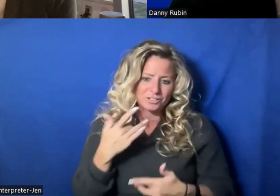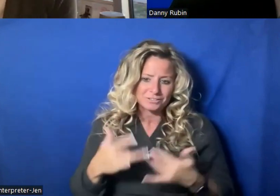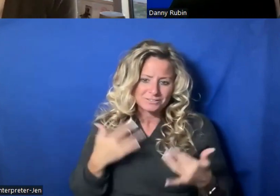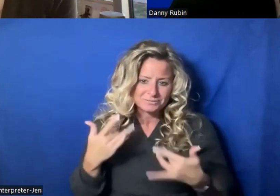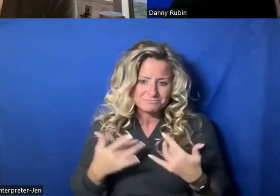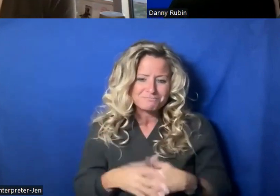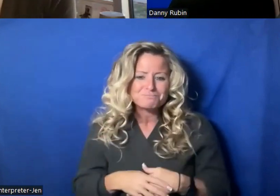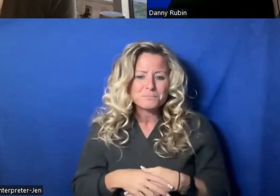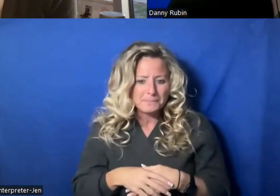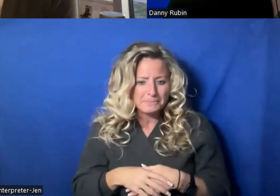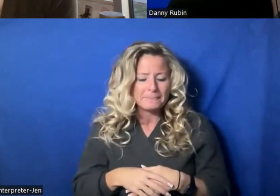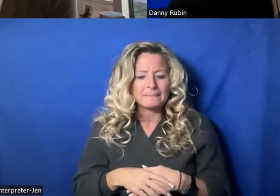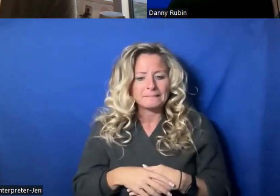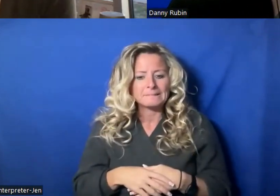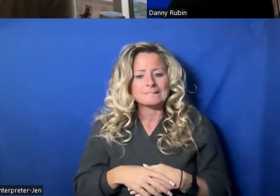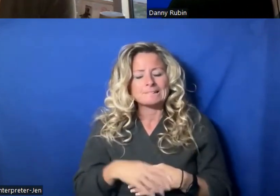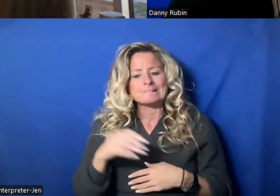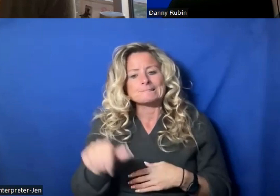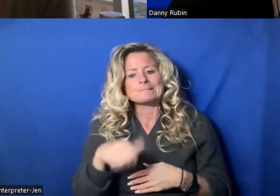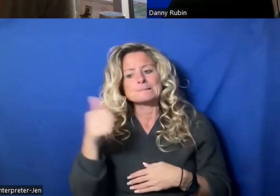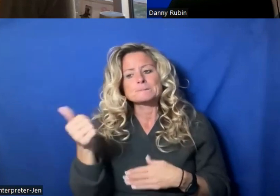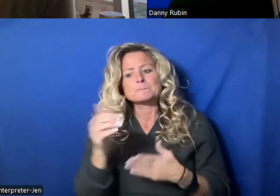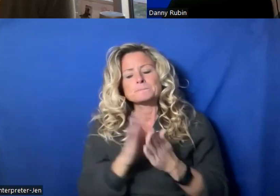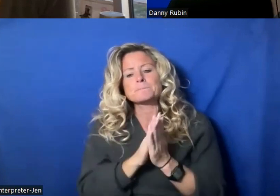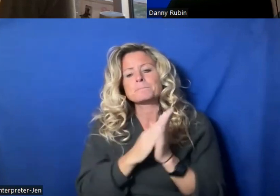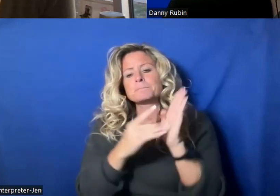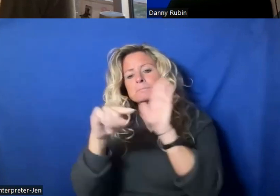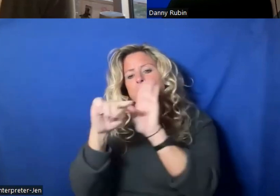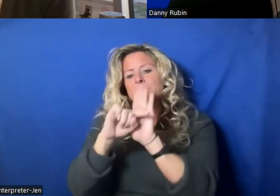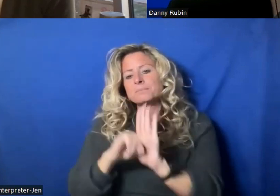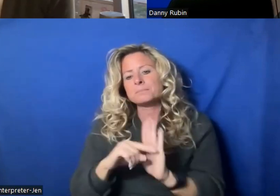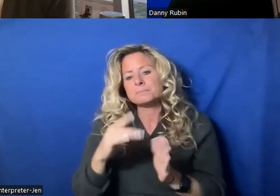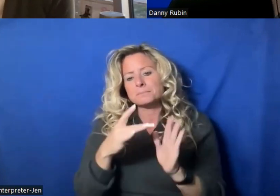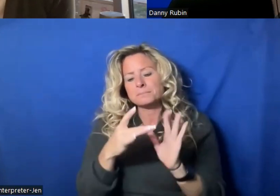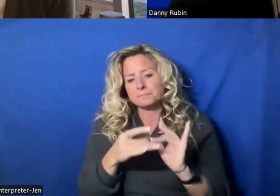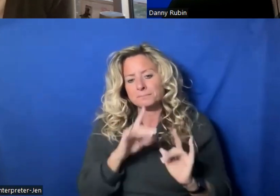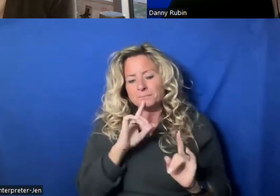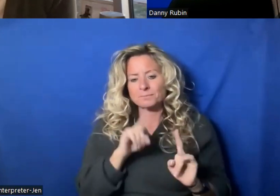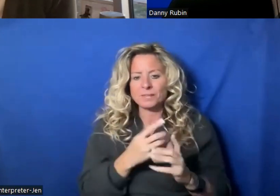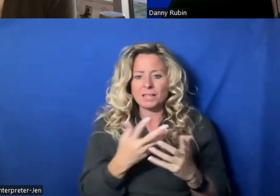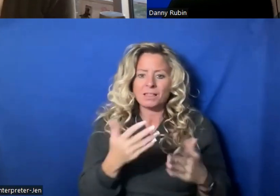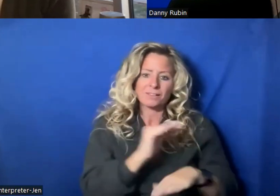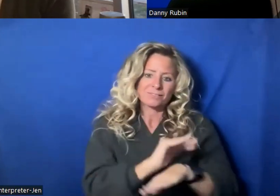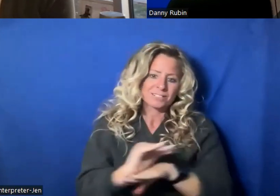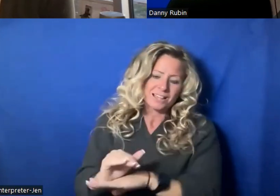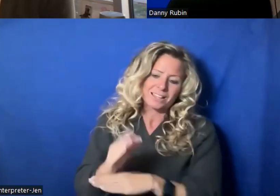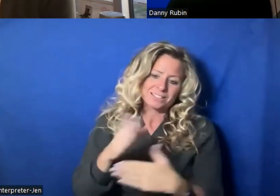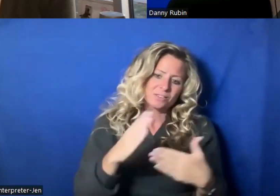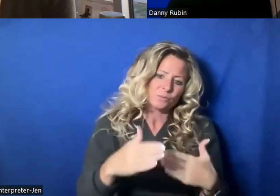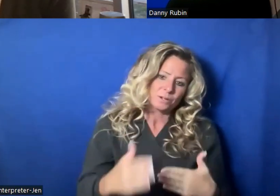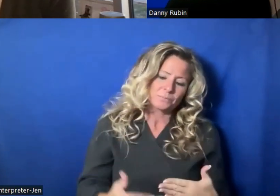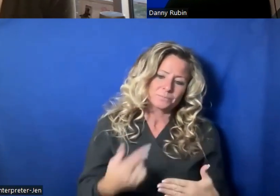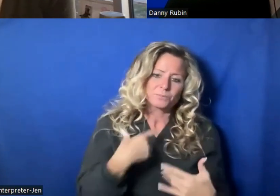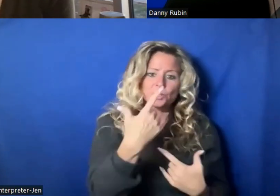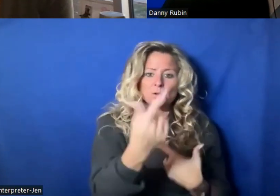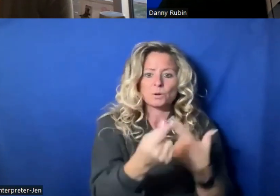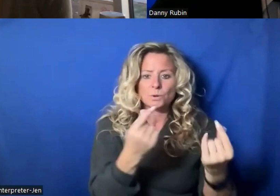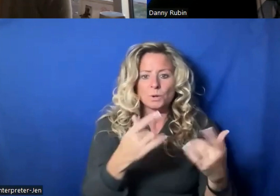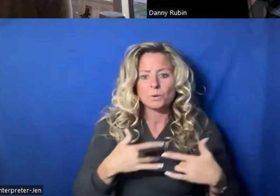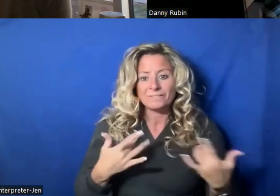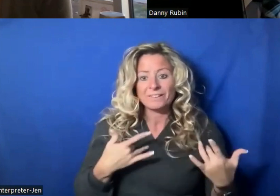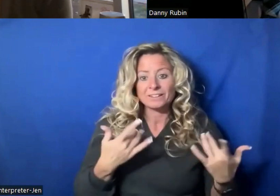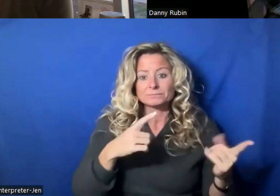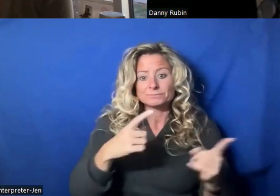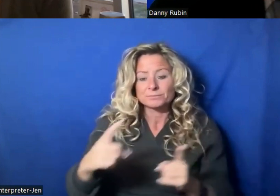Okay. I think the other cons that we mentioned before is there are a lot of nights and weekends. You're at a lot of events. But